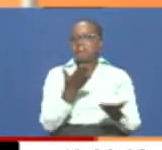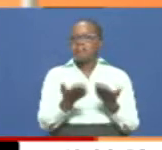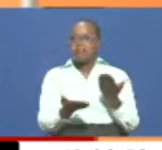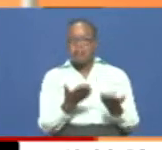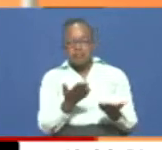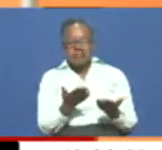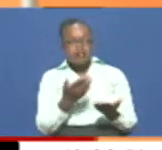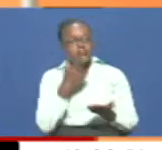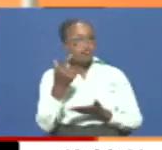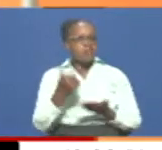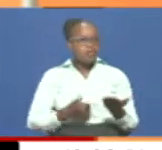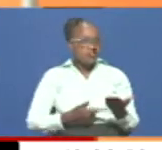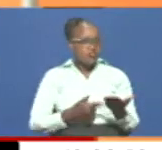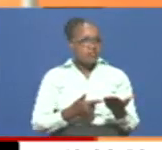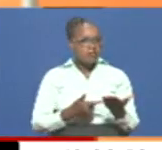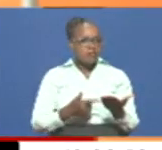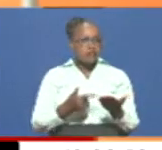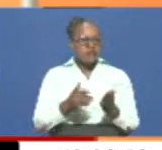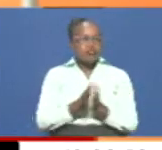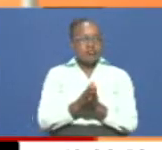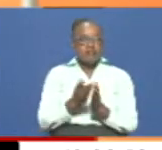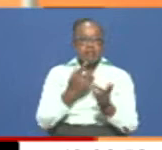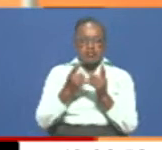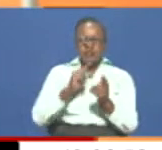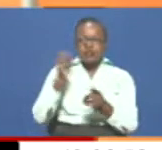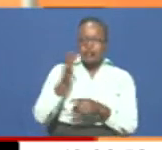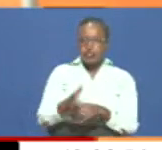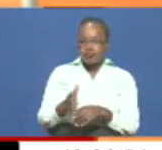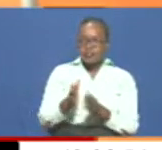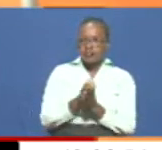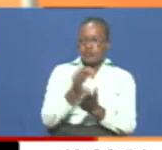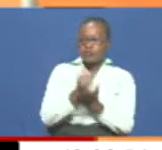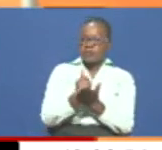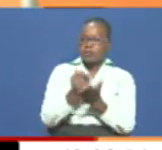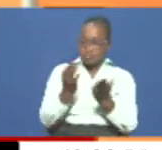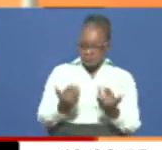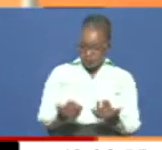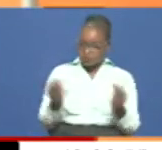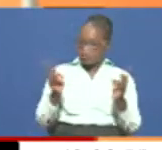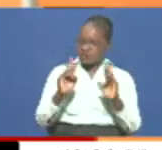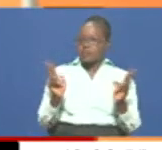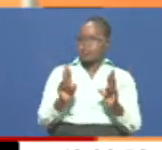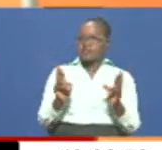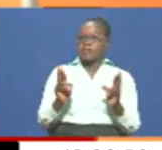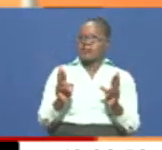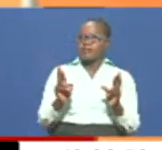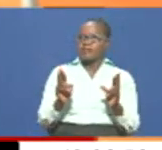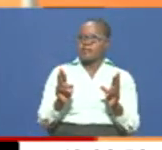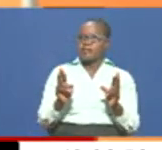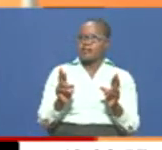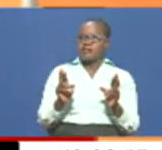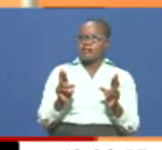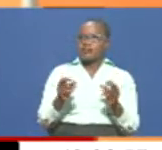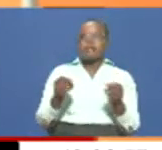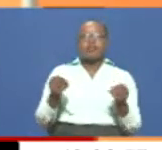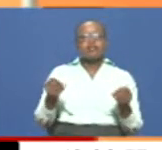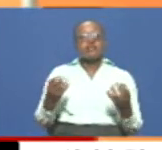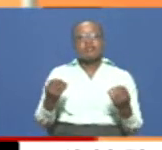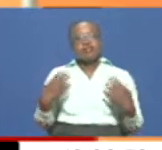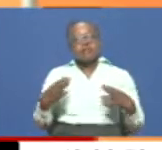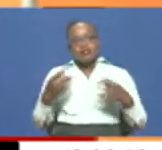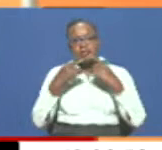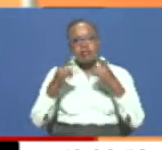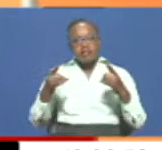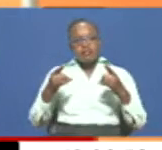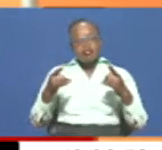you say should be convincing Kenyans that the current office is ready? Because I do understand that, well, not so many people have announced their candidature,